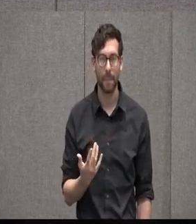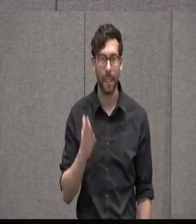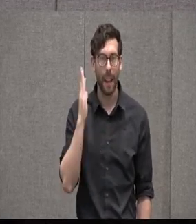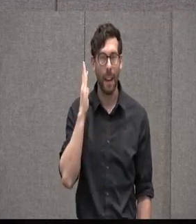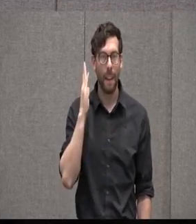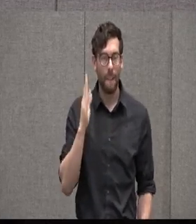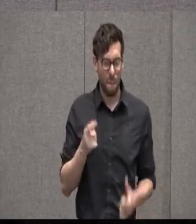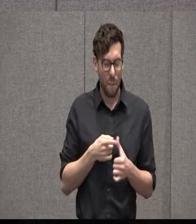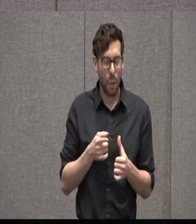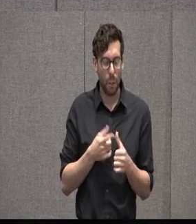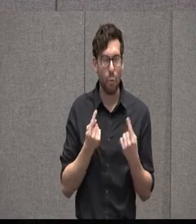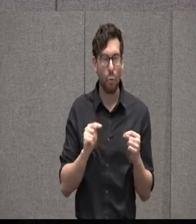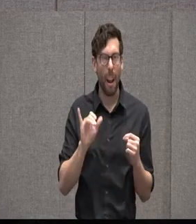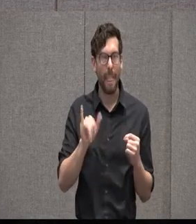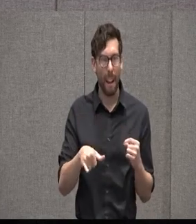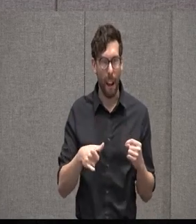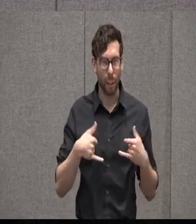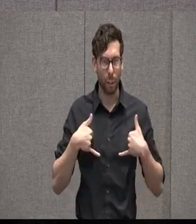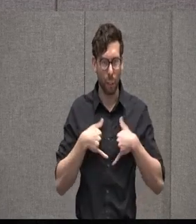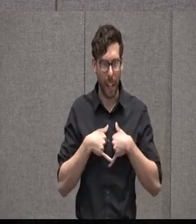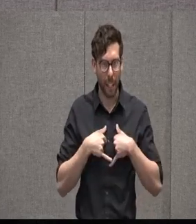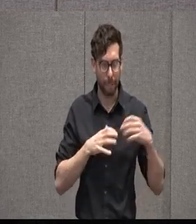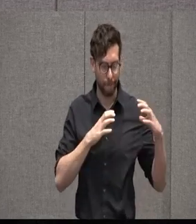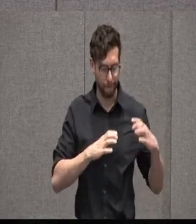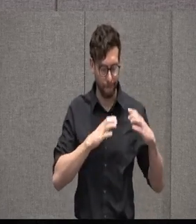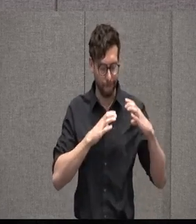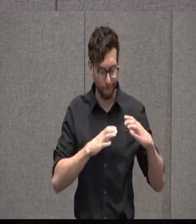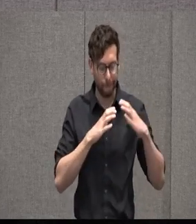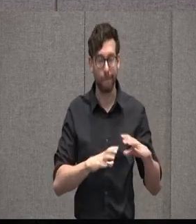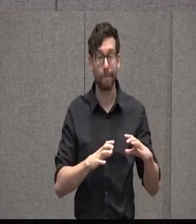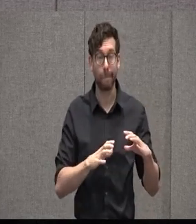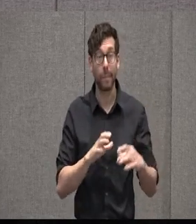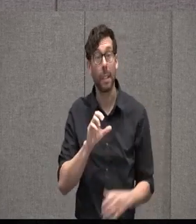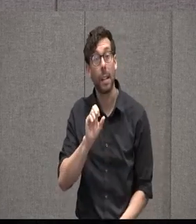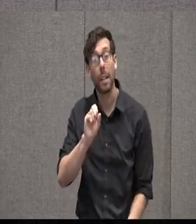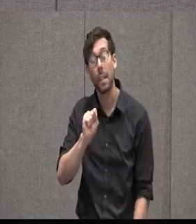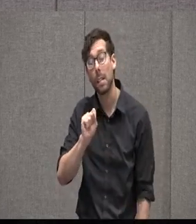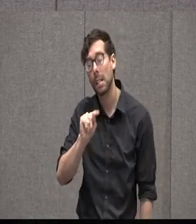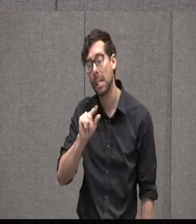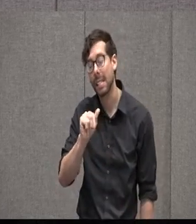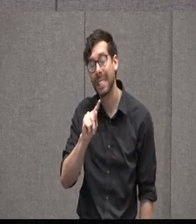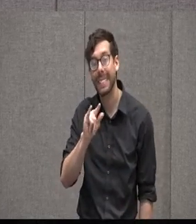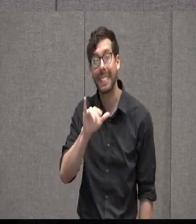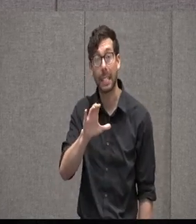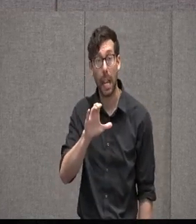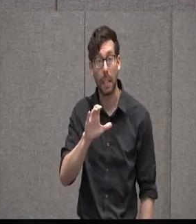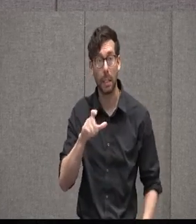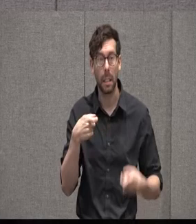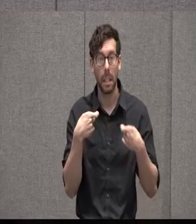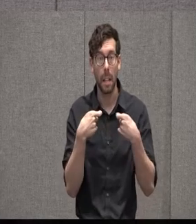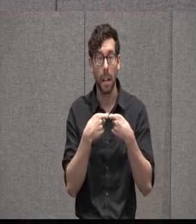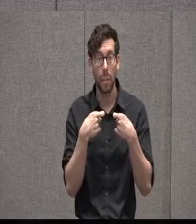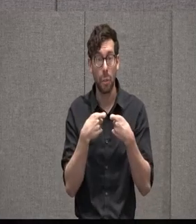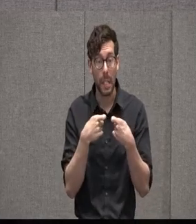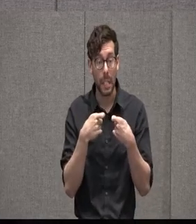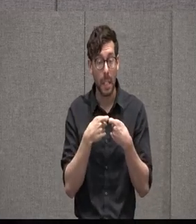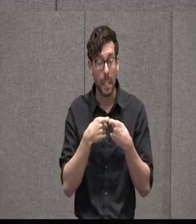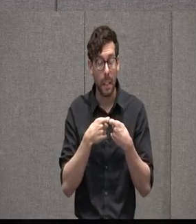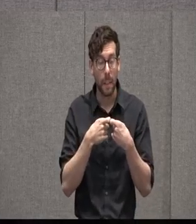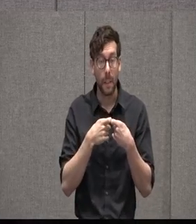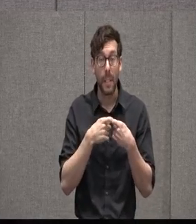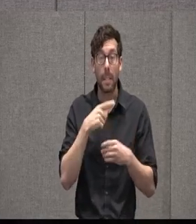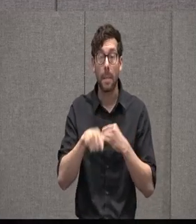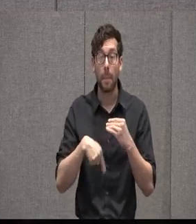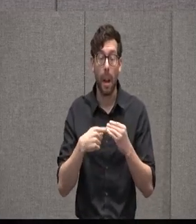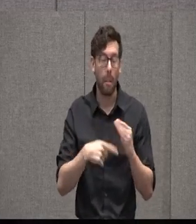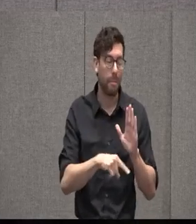out first. And so static electricity is all about negative and positive